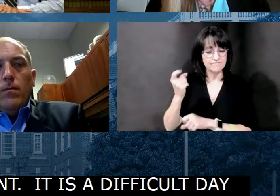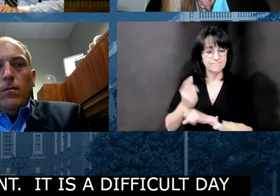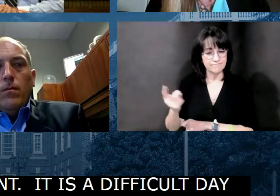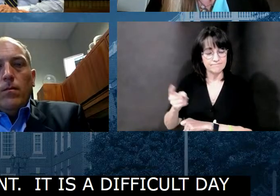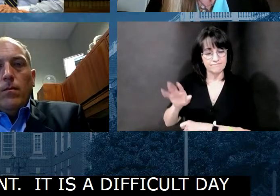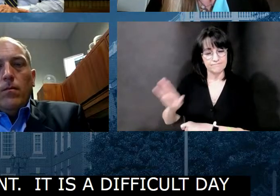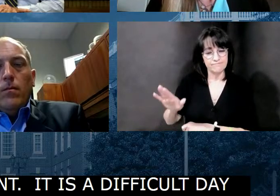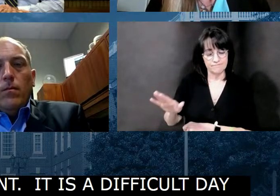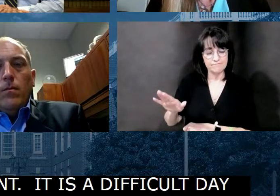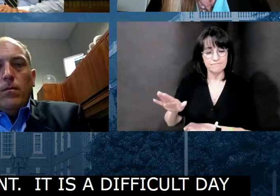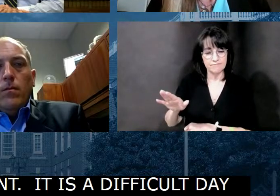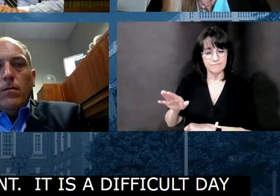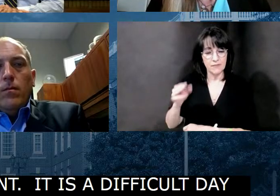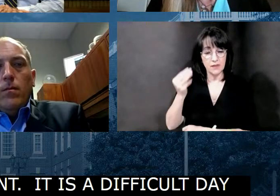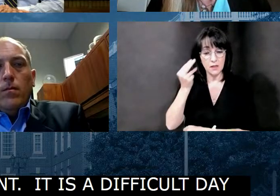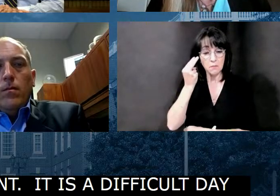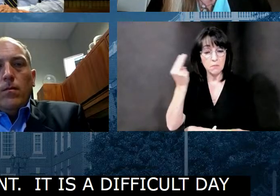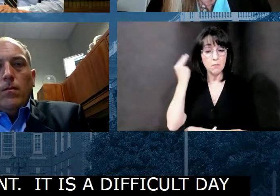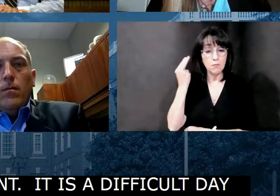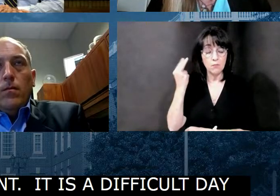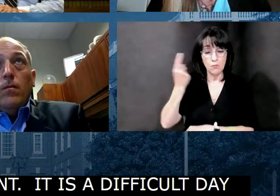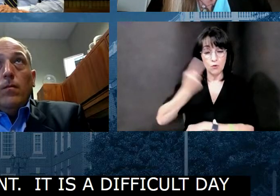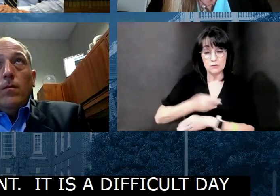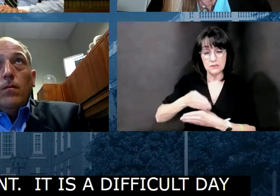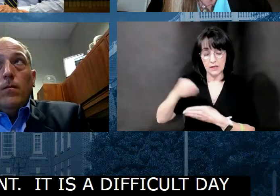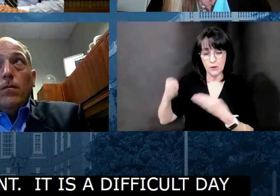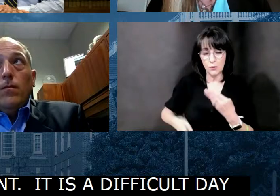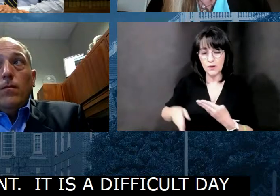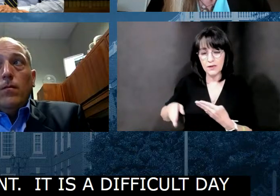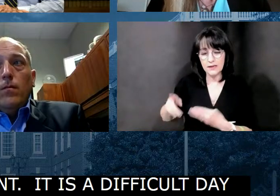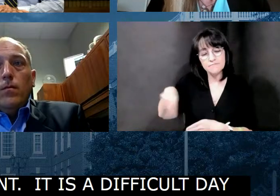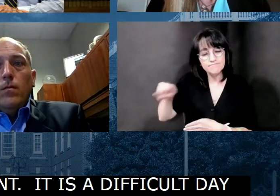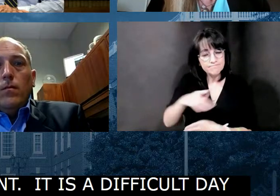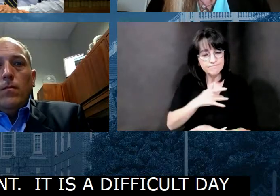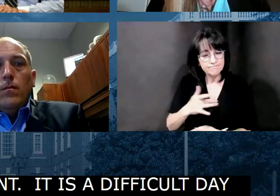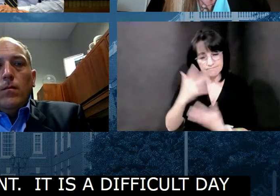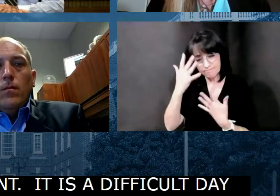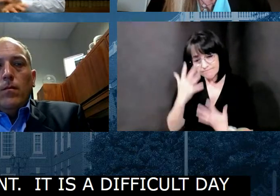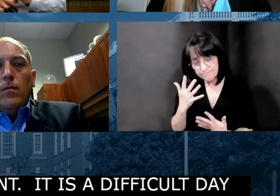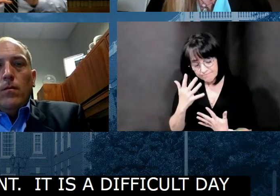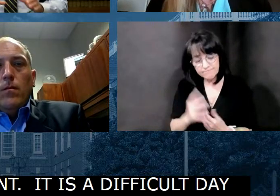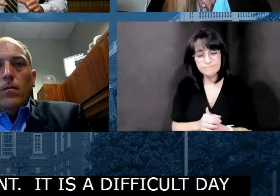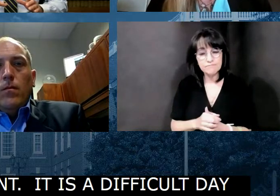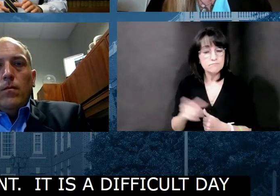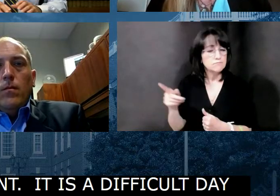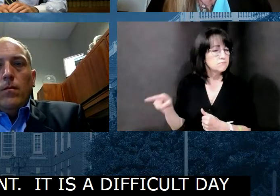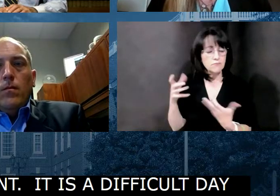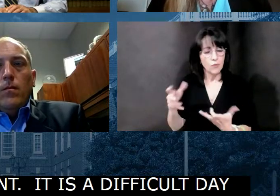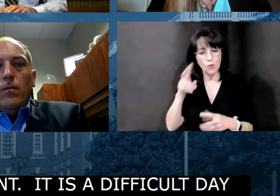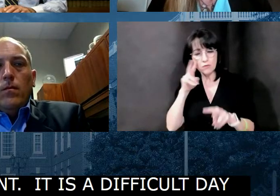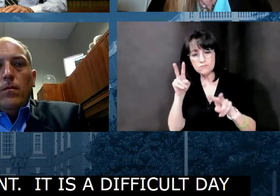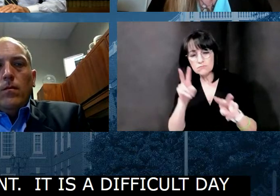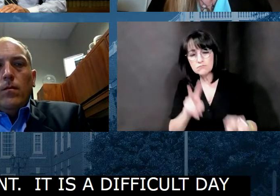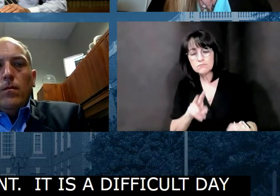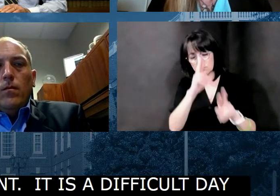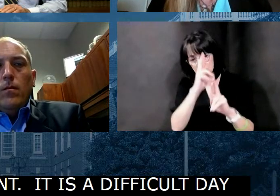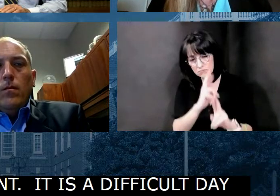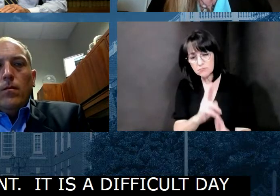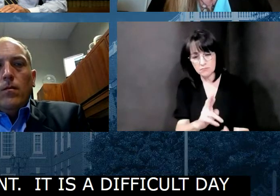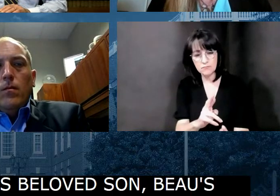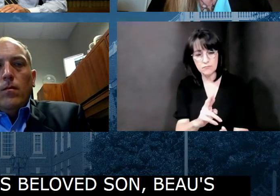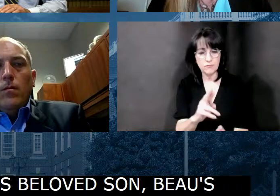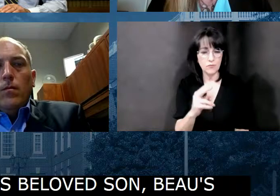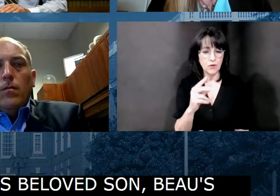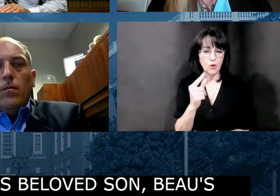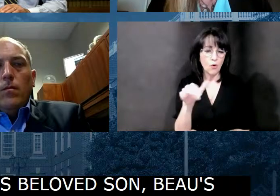Star families who are always represented at that event. There are wreath laying ceremonies.